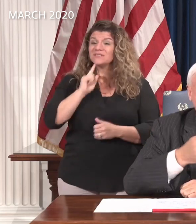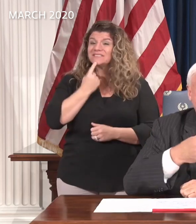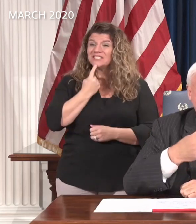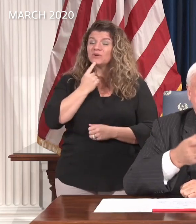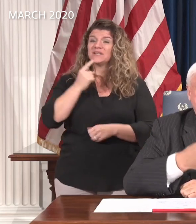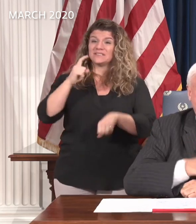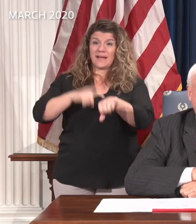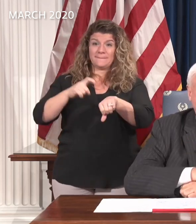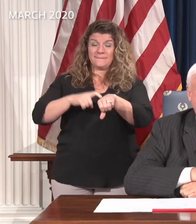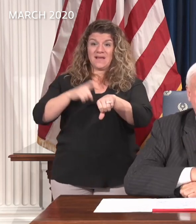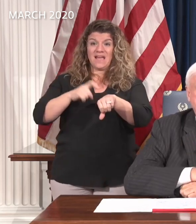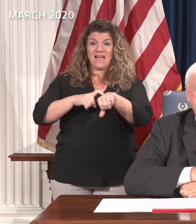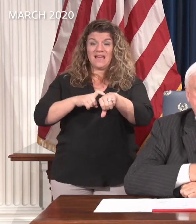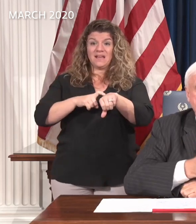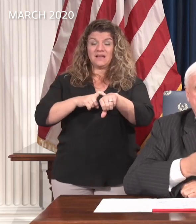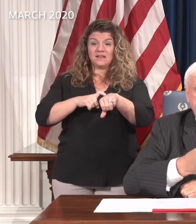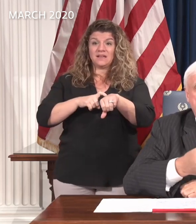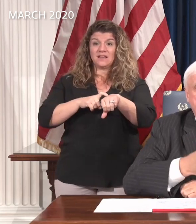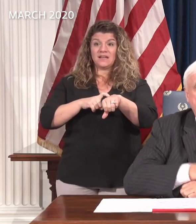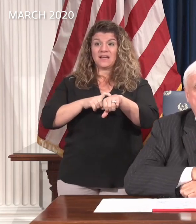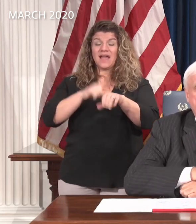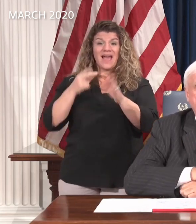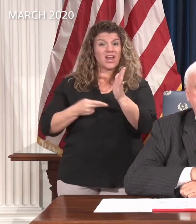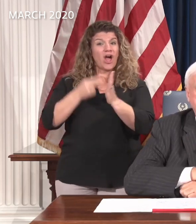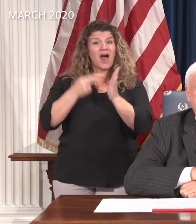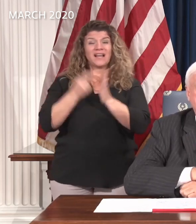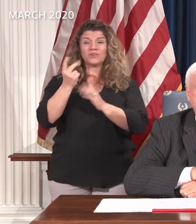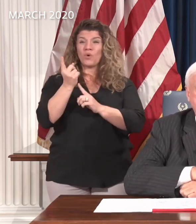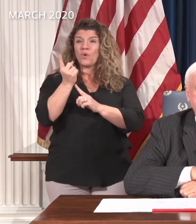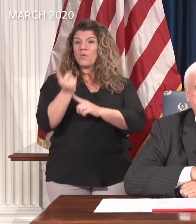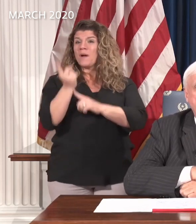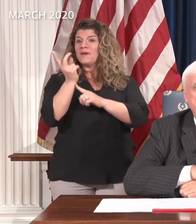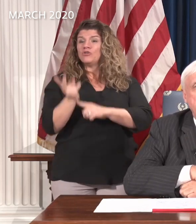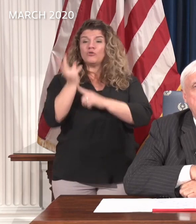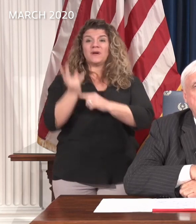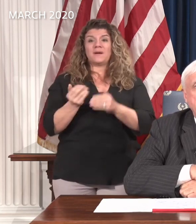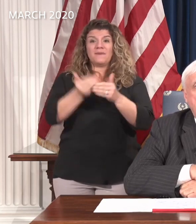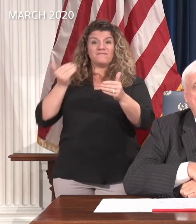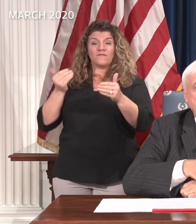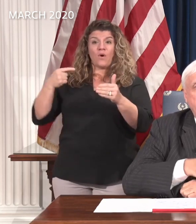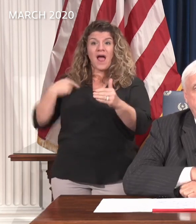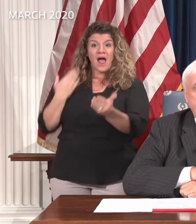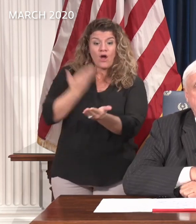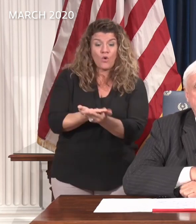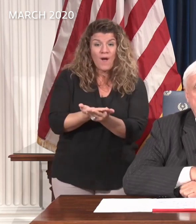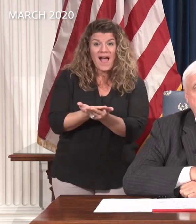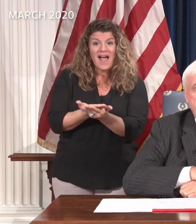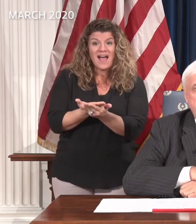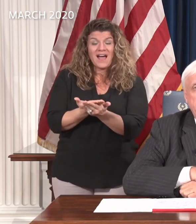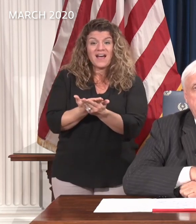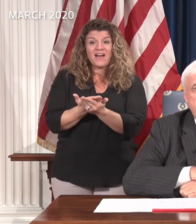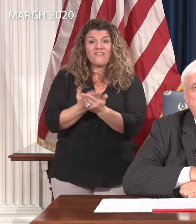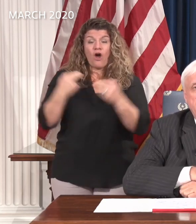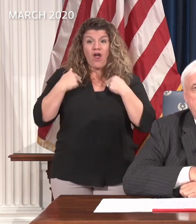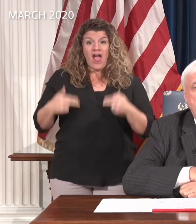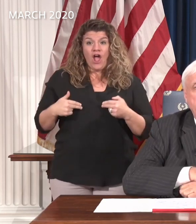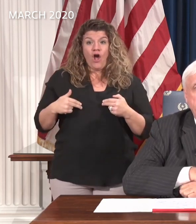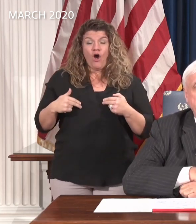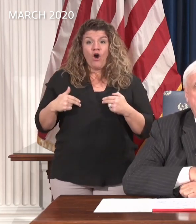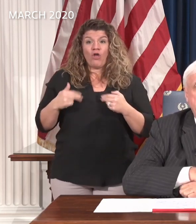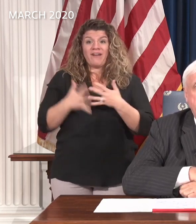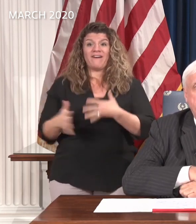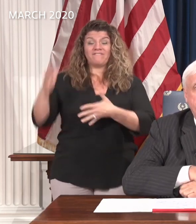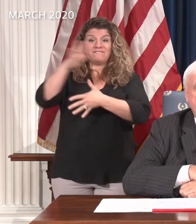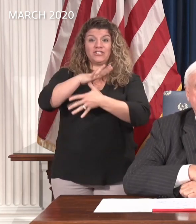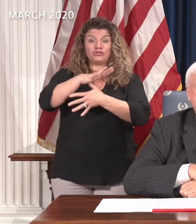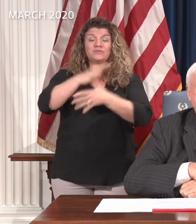Just moments before I was to come on tonight and talk with you, our health officials came to me and said now we